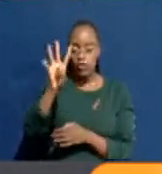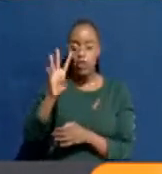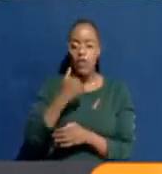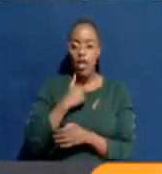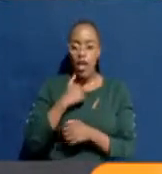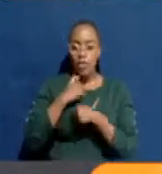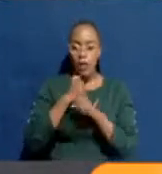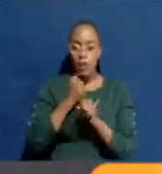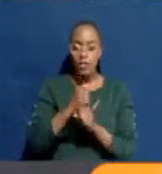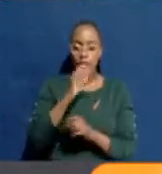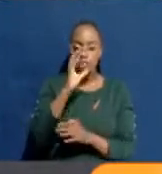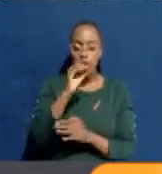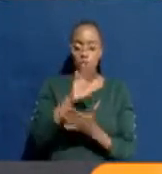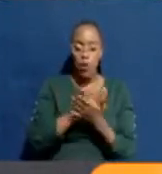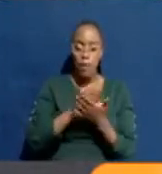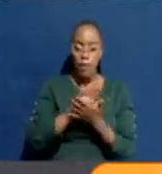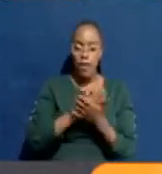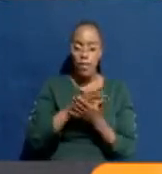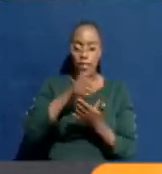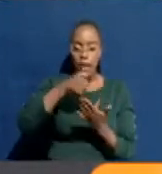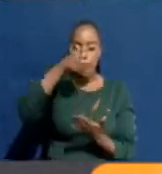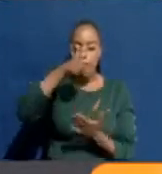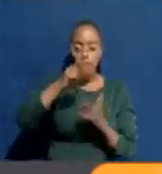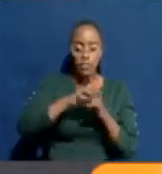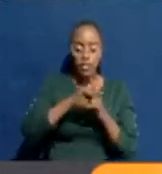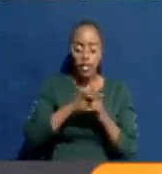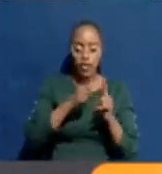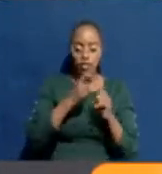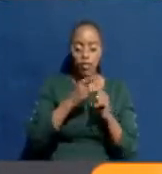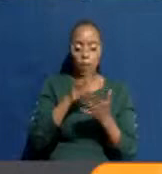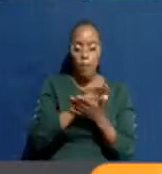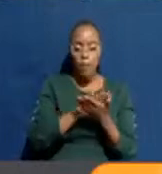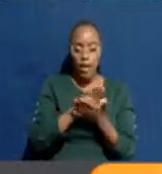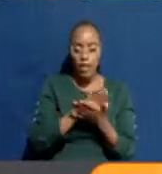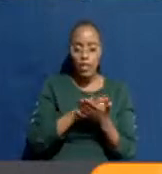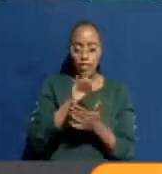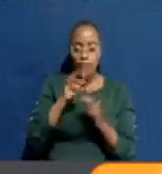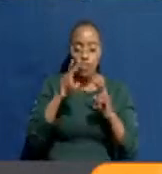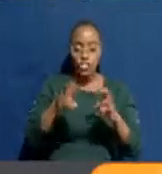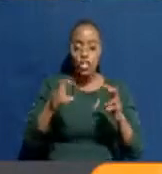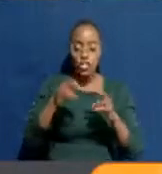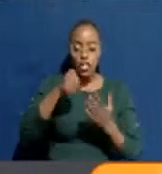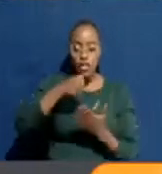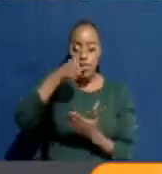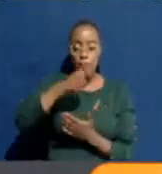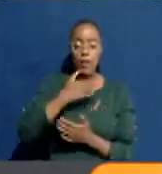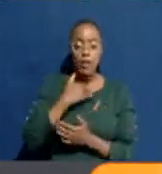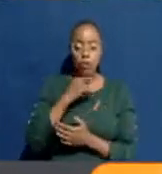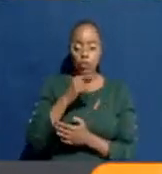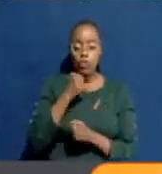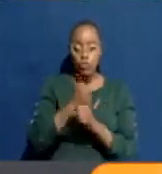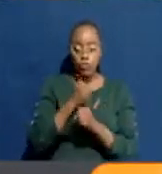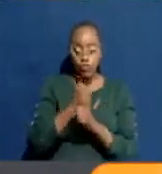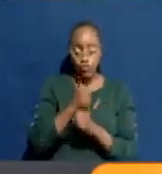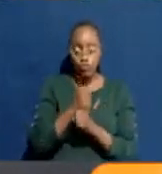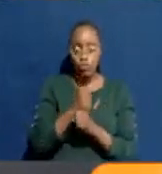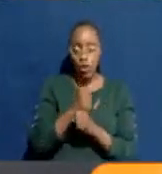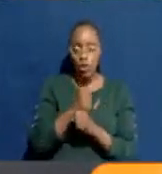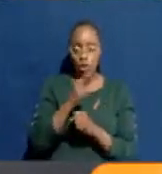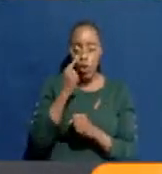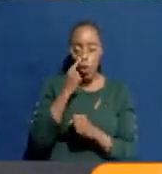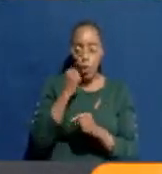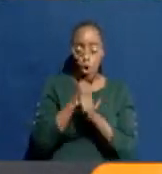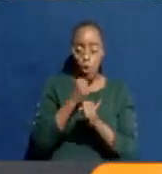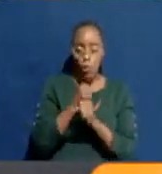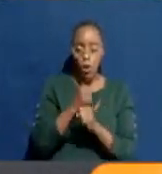made it as a zero-based budget. We started from scratch. If you check this budget, and I want you to do some homework, you realize